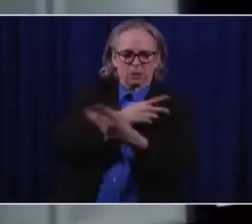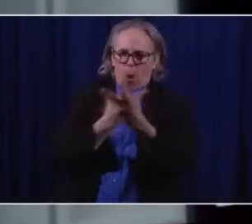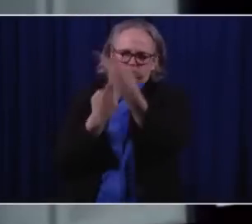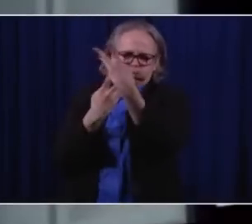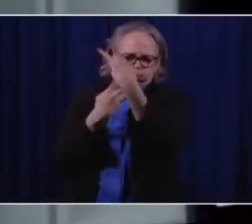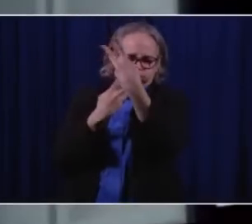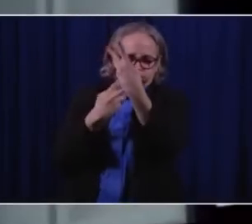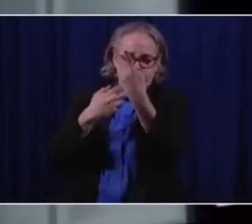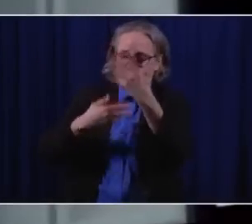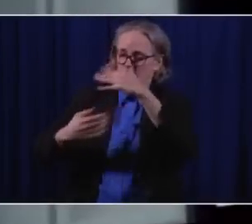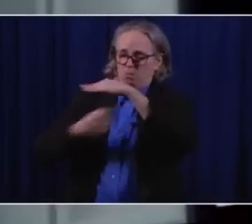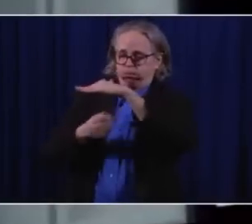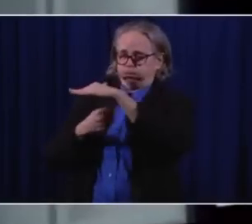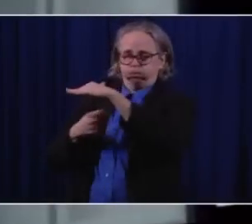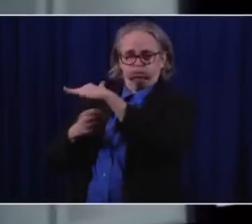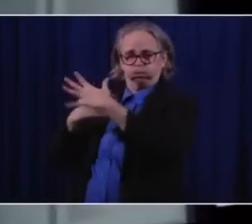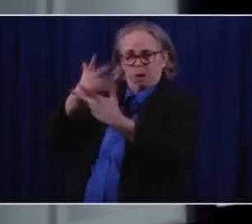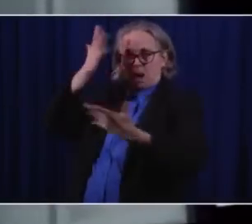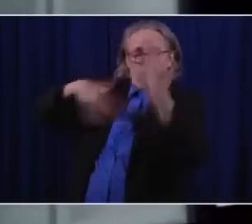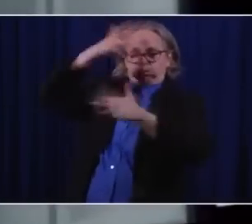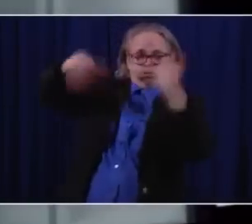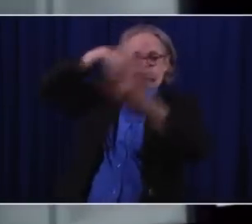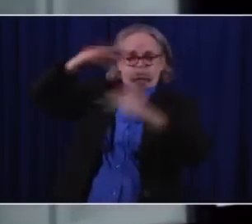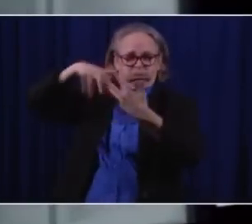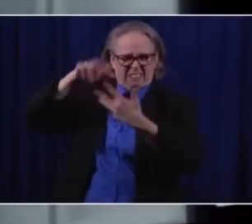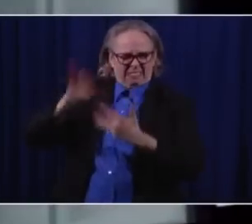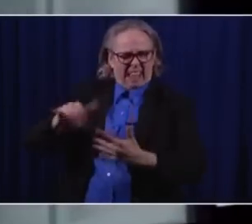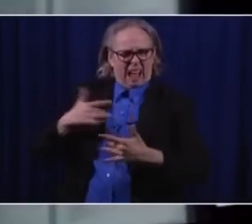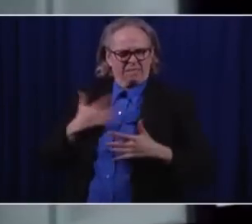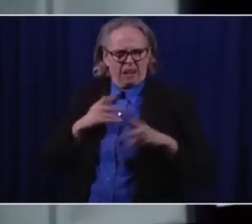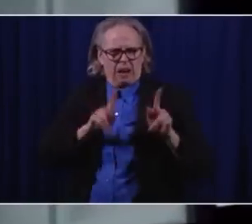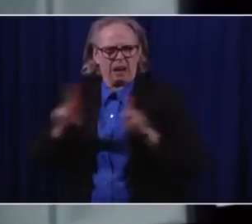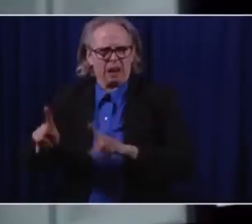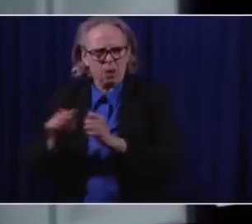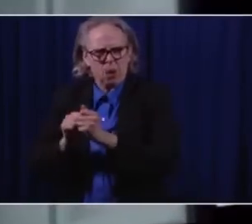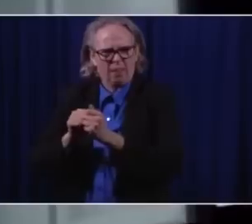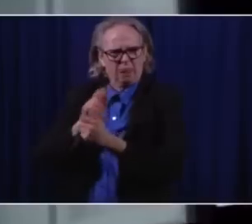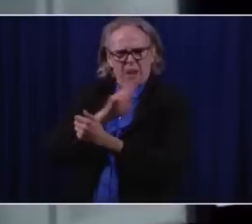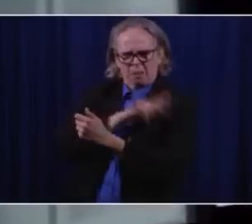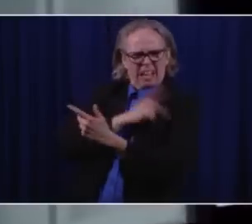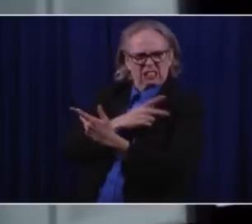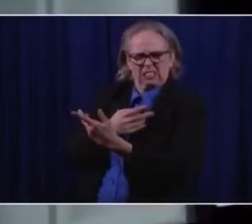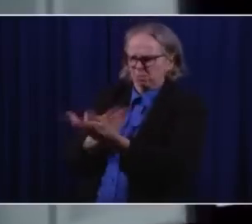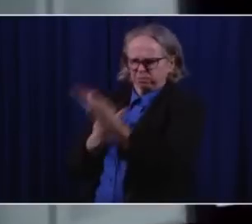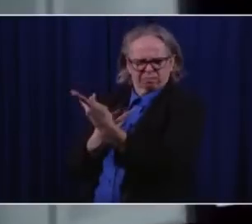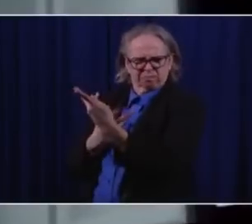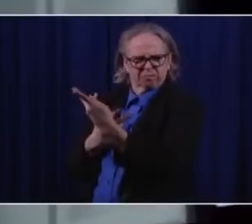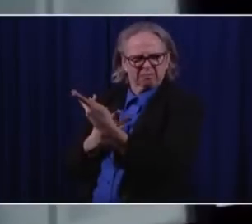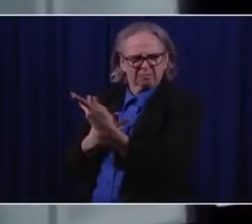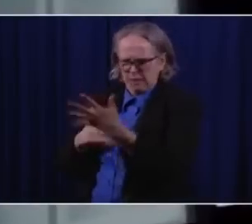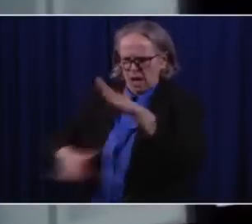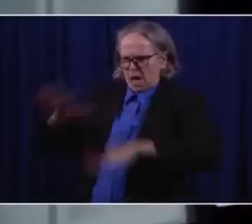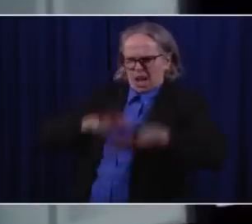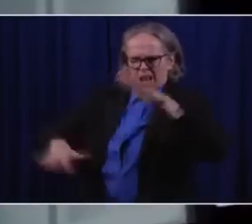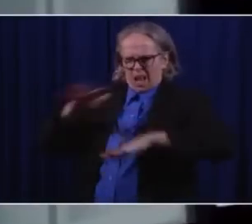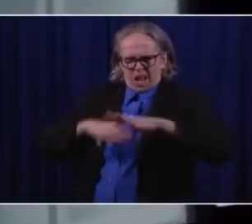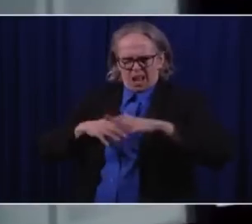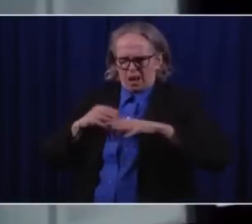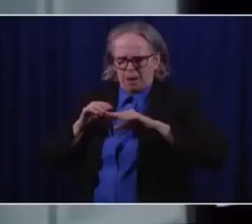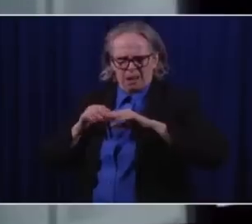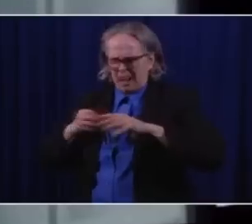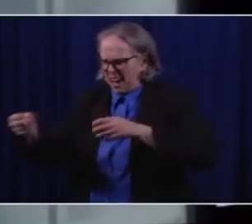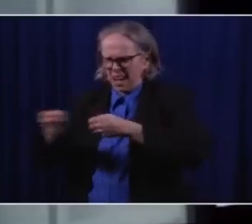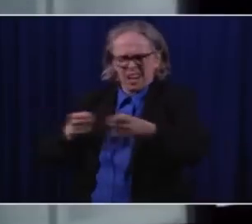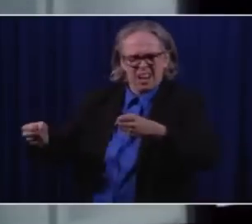you're saying. And there's ways that we can stop the pace, and our hospital is doing phenomenal job